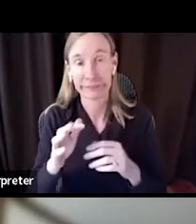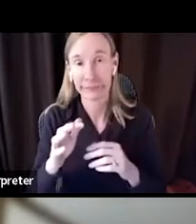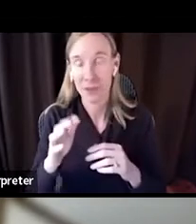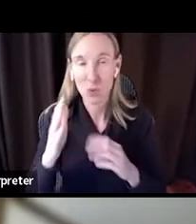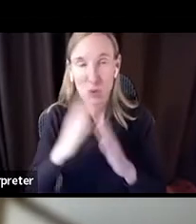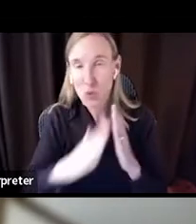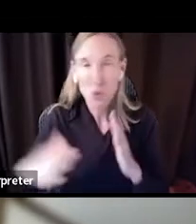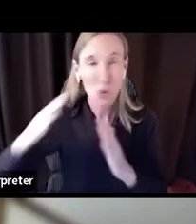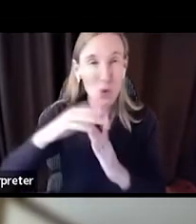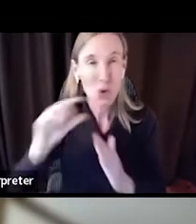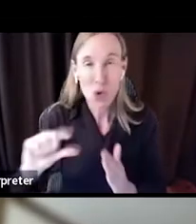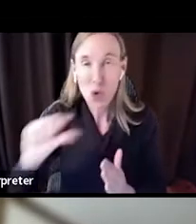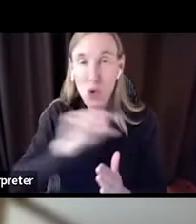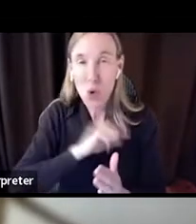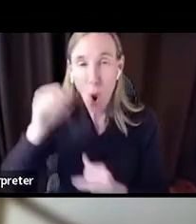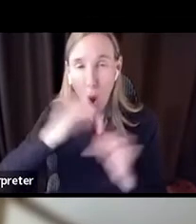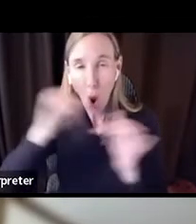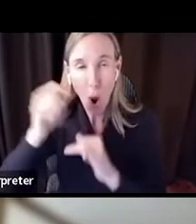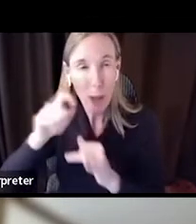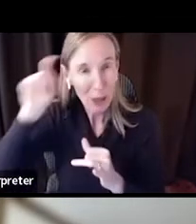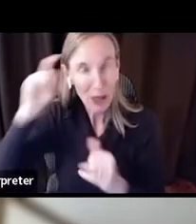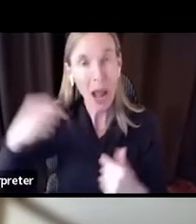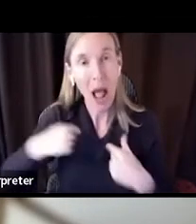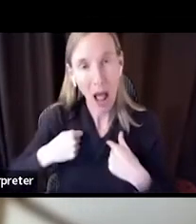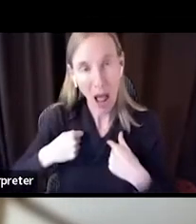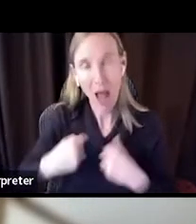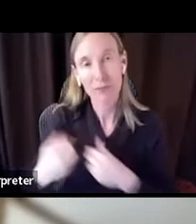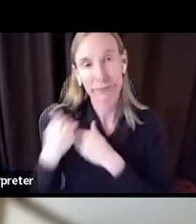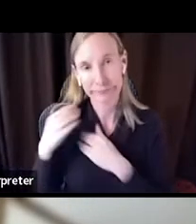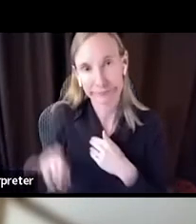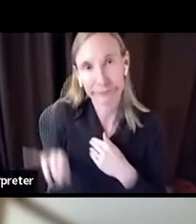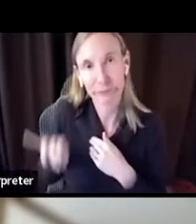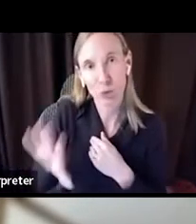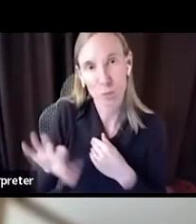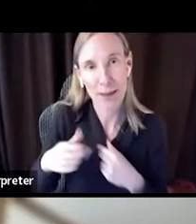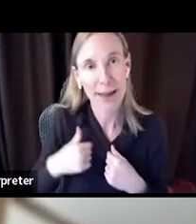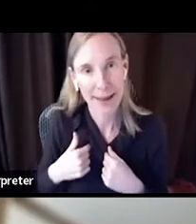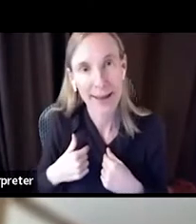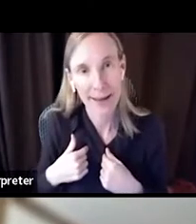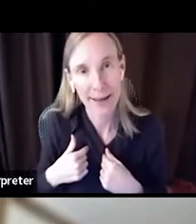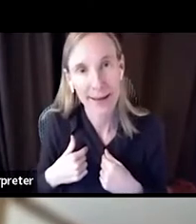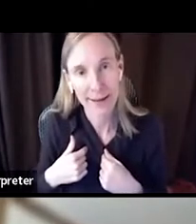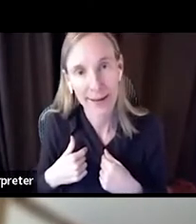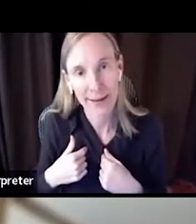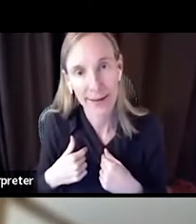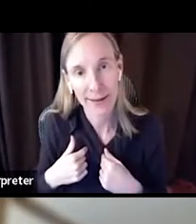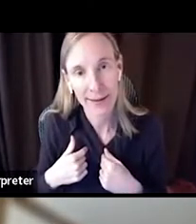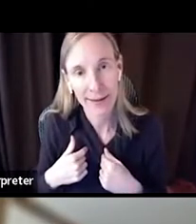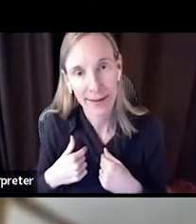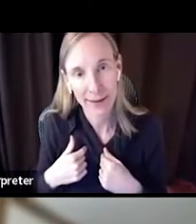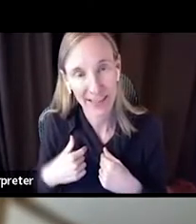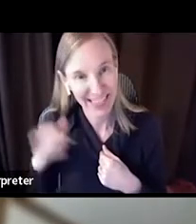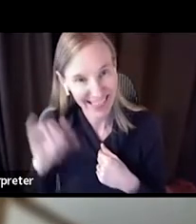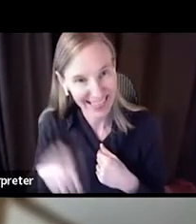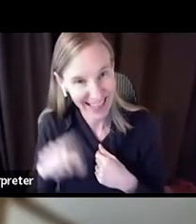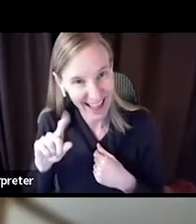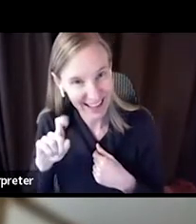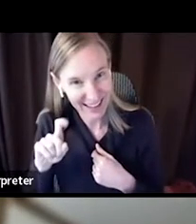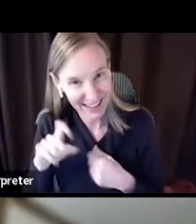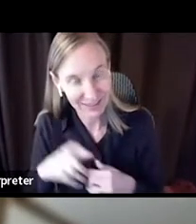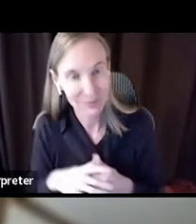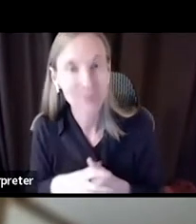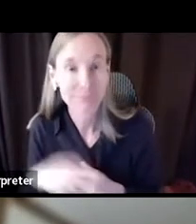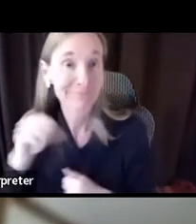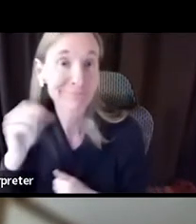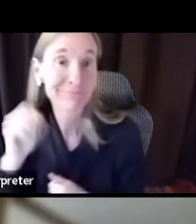quality hearing aid than that, it would be on you to pay the rest. Can you foresee something like that?